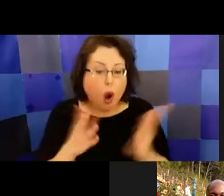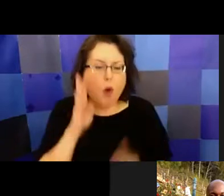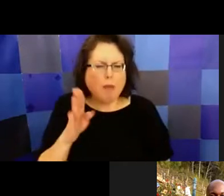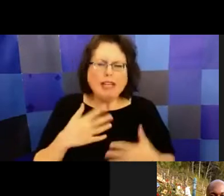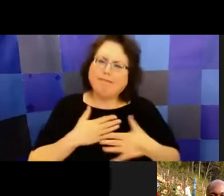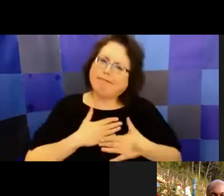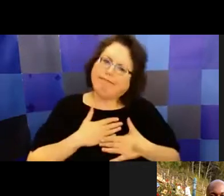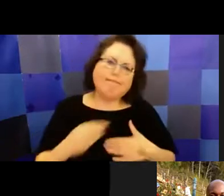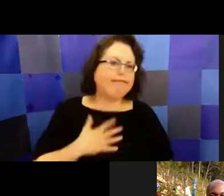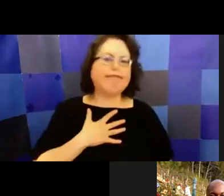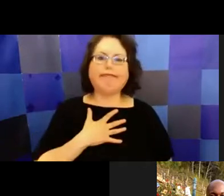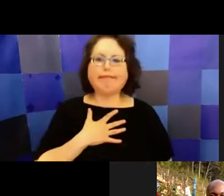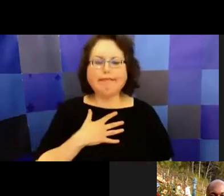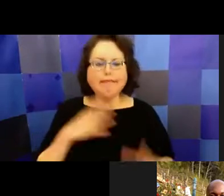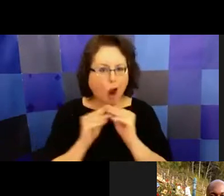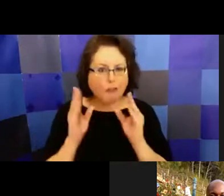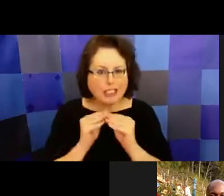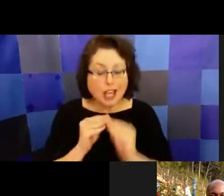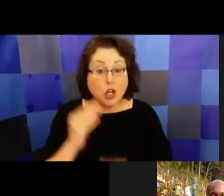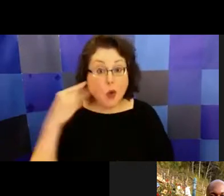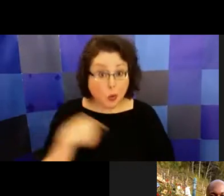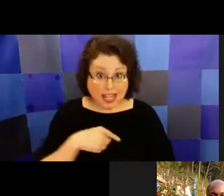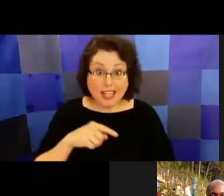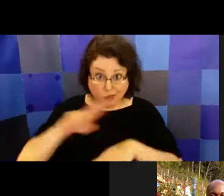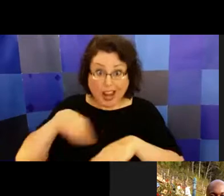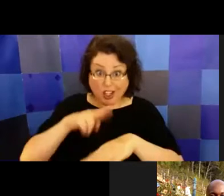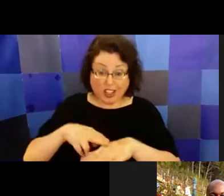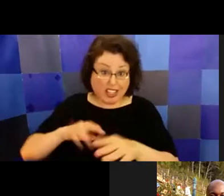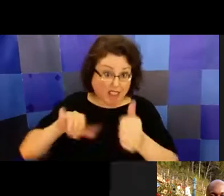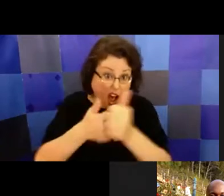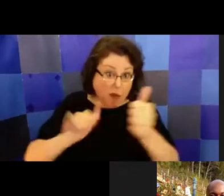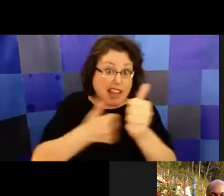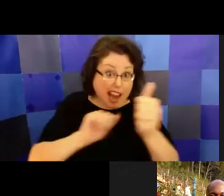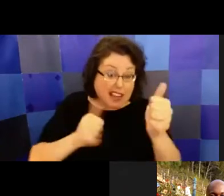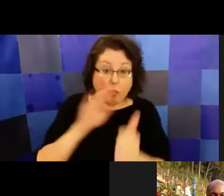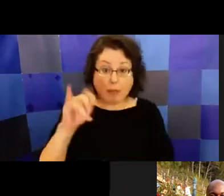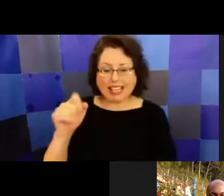rich conference. Finally, know that we regularly update our website. Go to